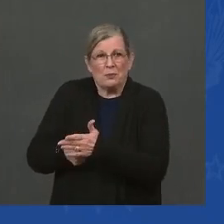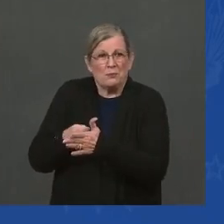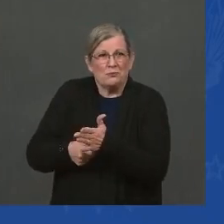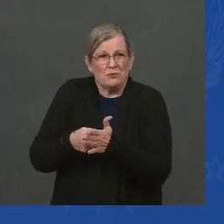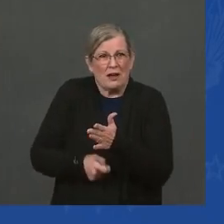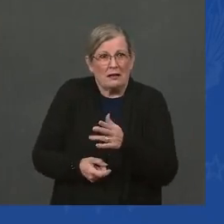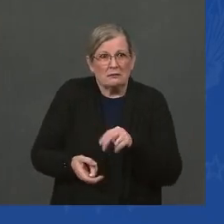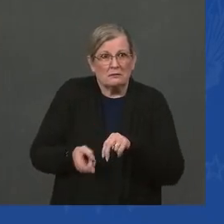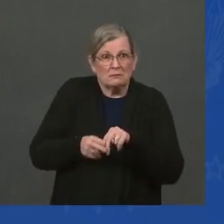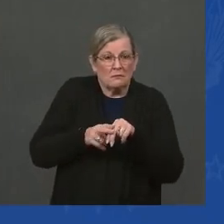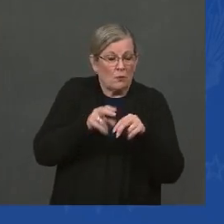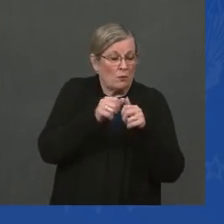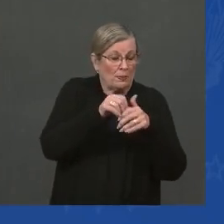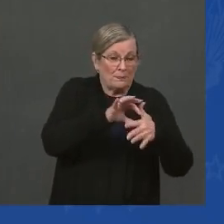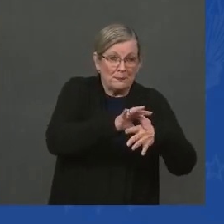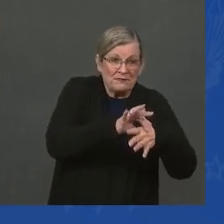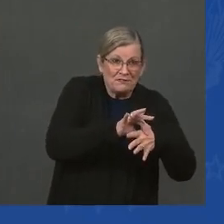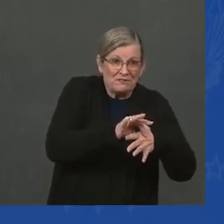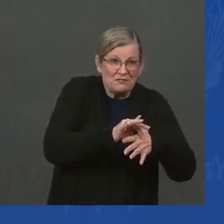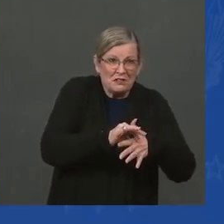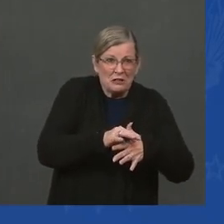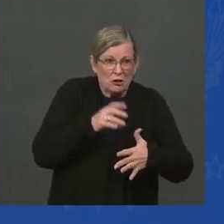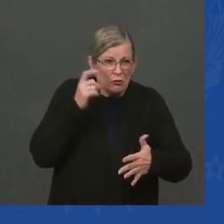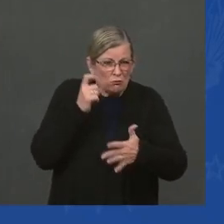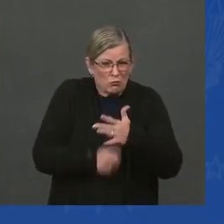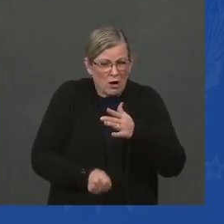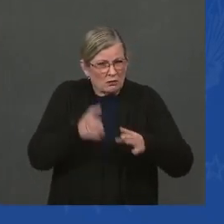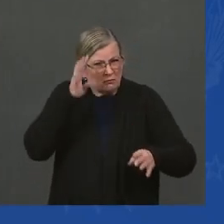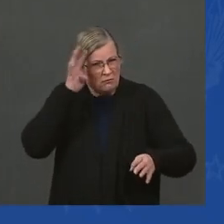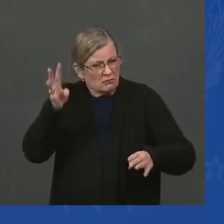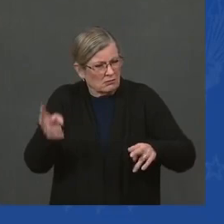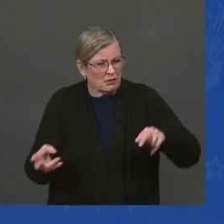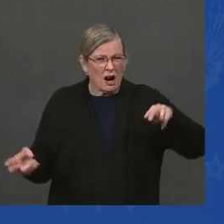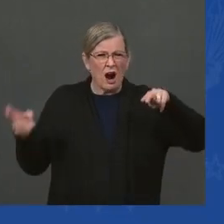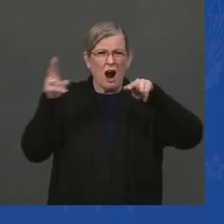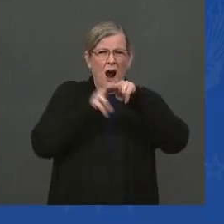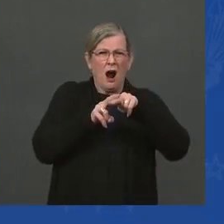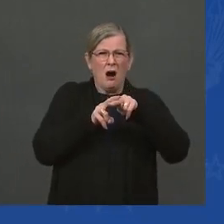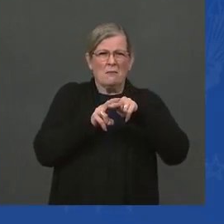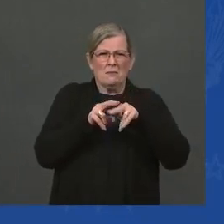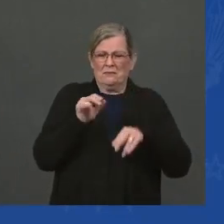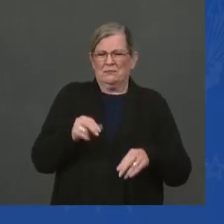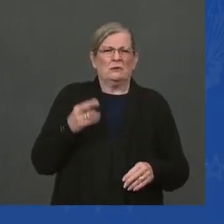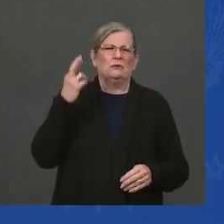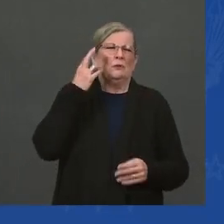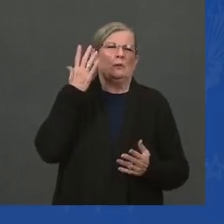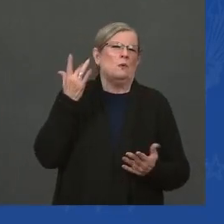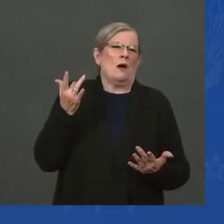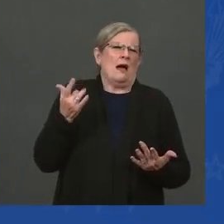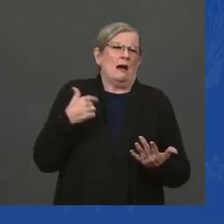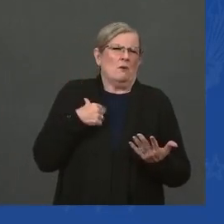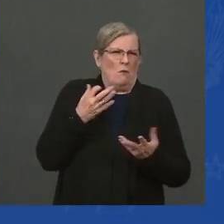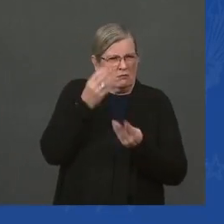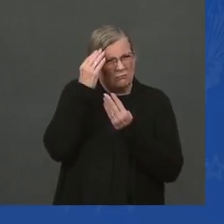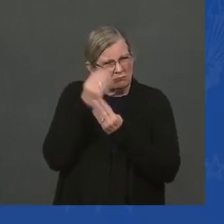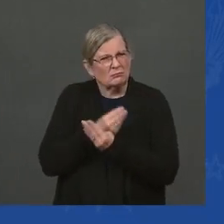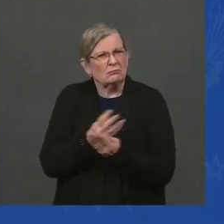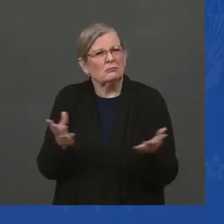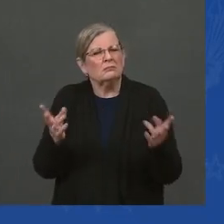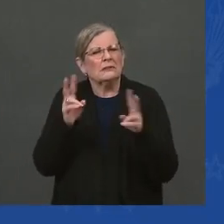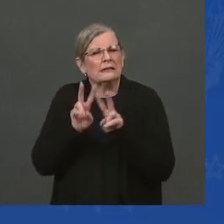that that's why I think that's why I indicated to you we're going to look at whether or not there's a violation